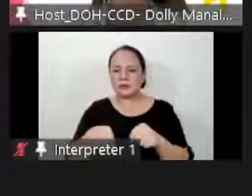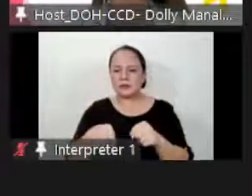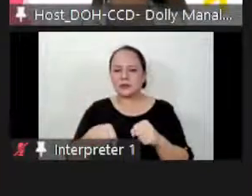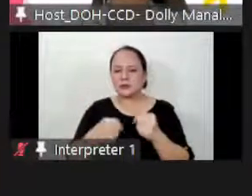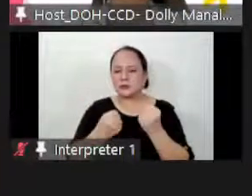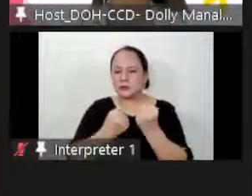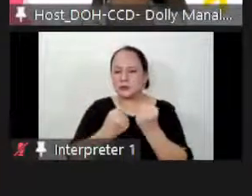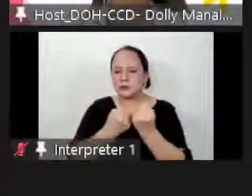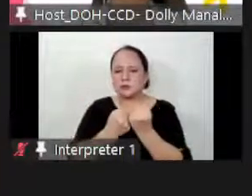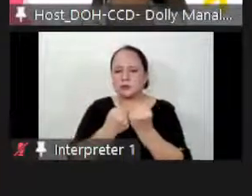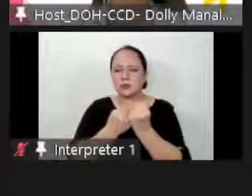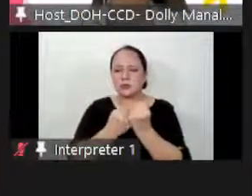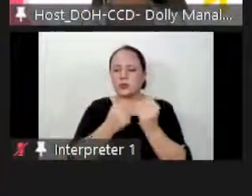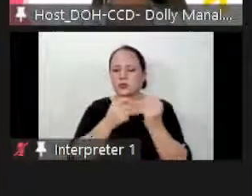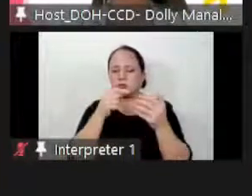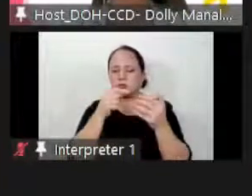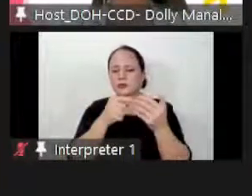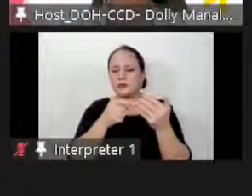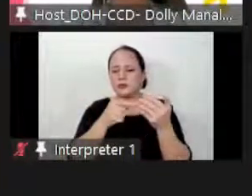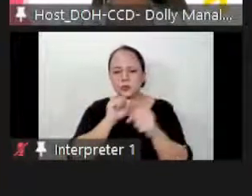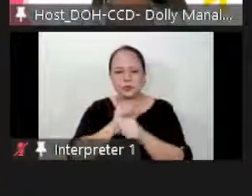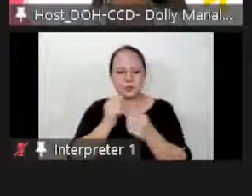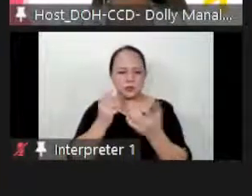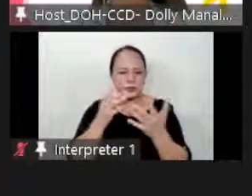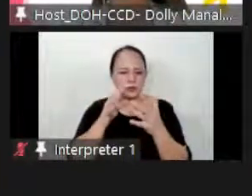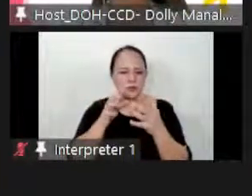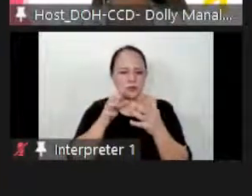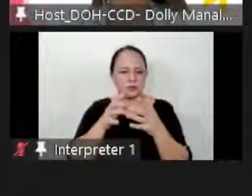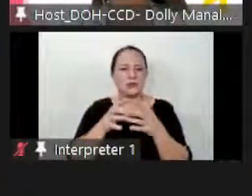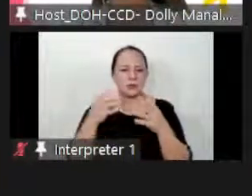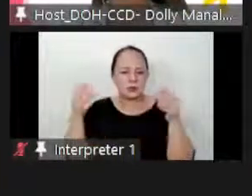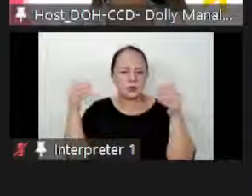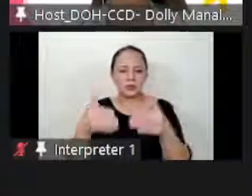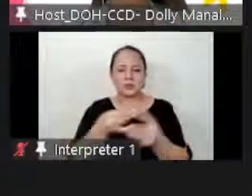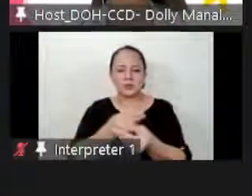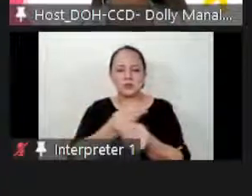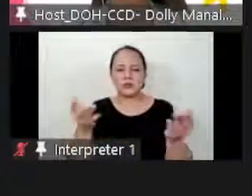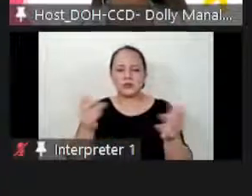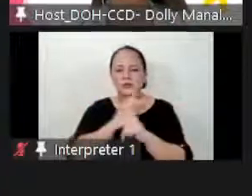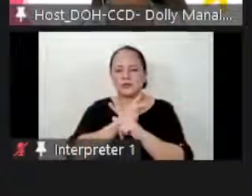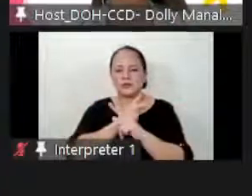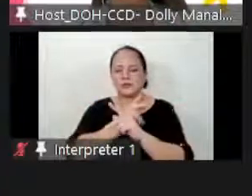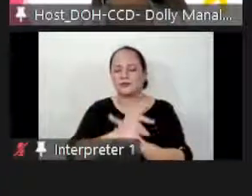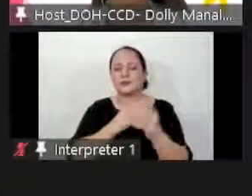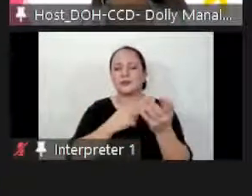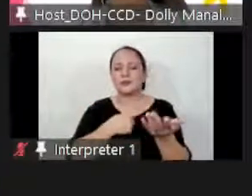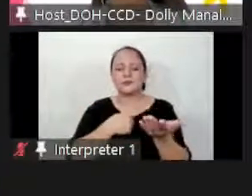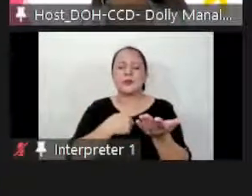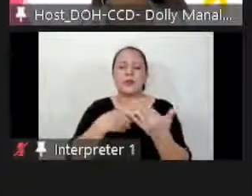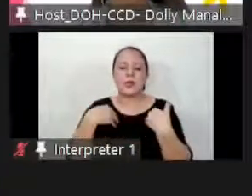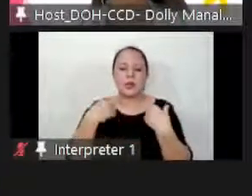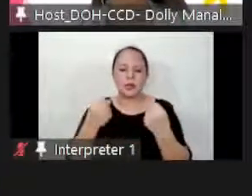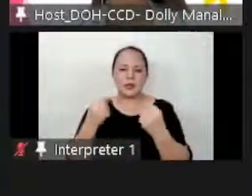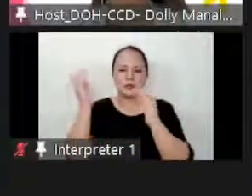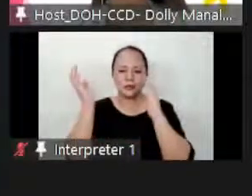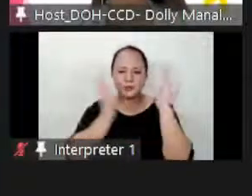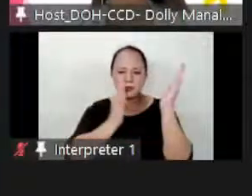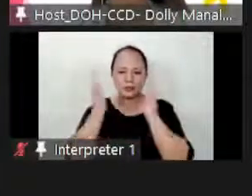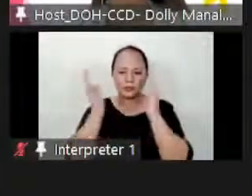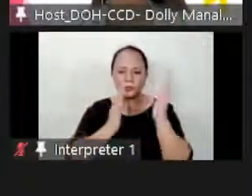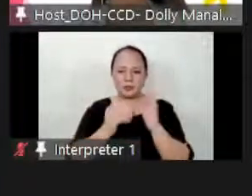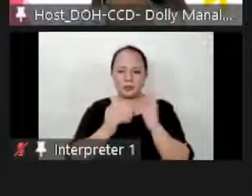complementary mechanism to work, particularly in the provision of preventive health services as